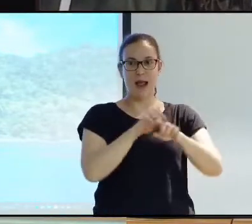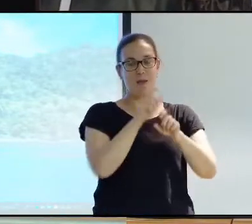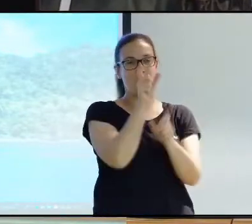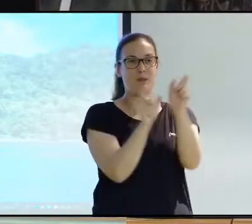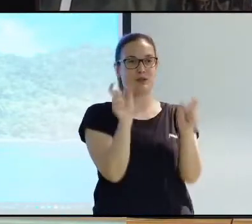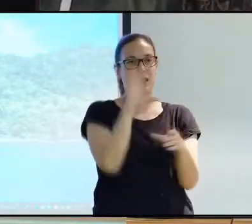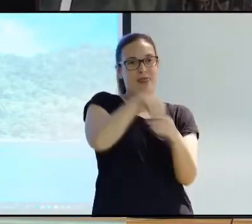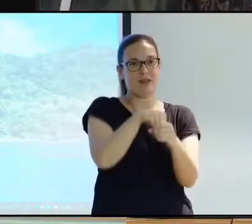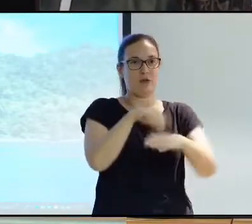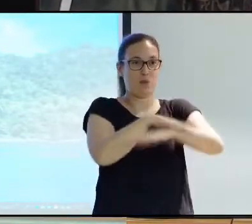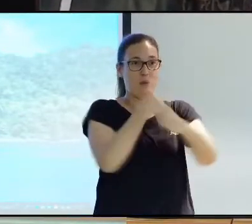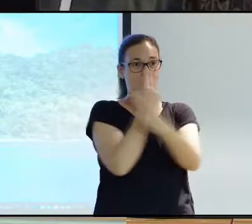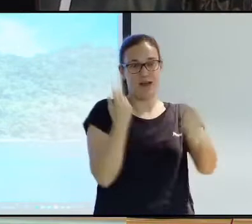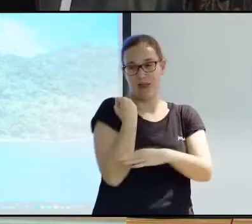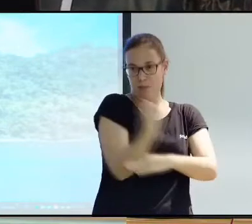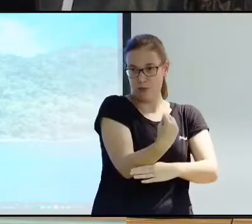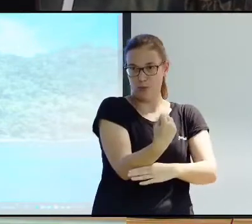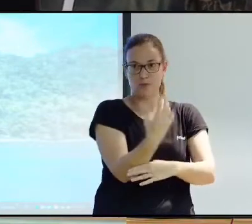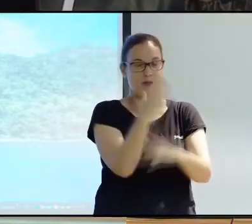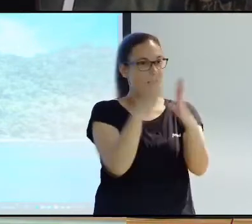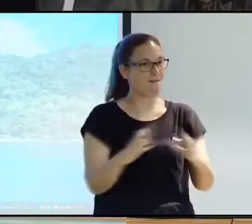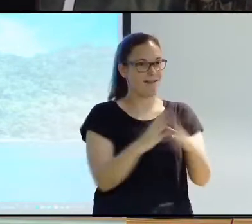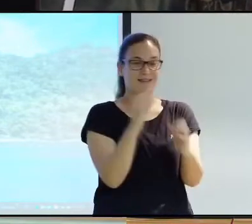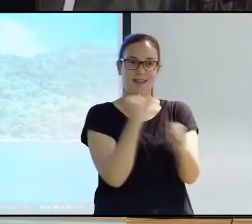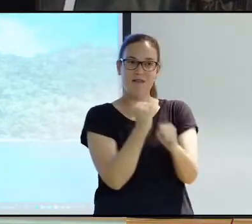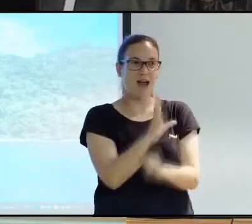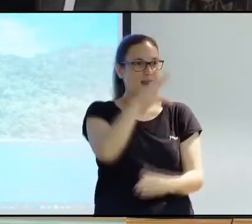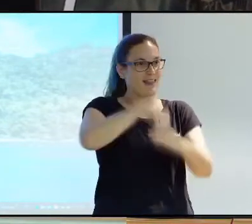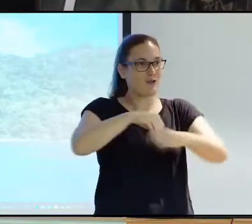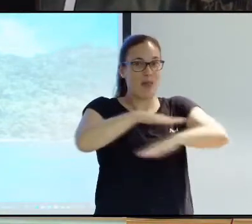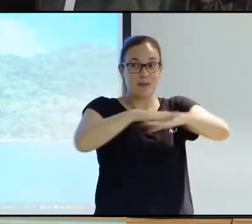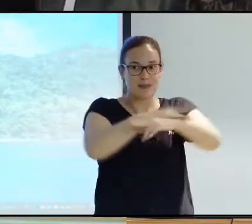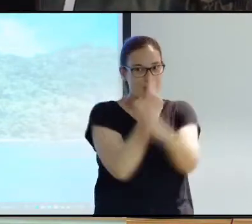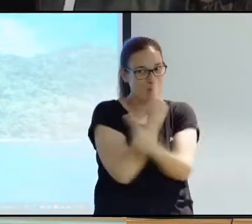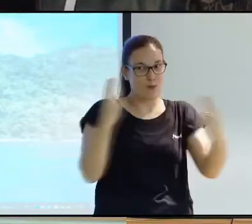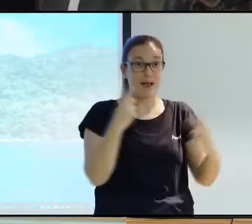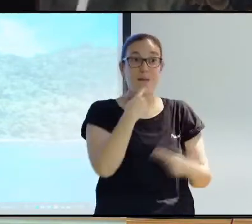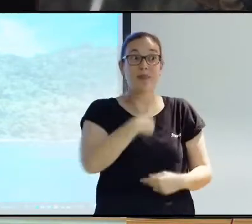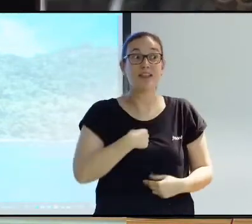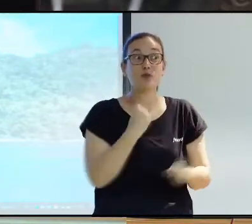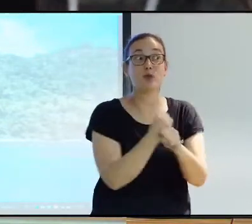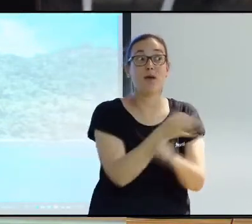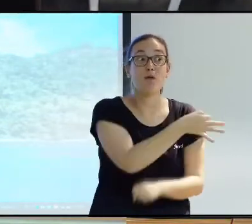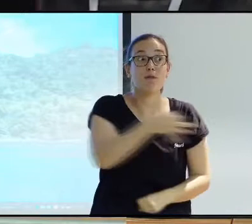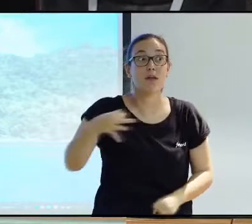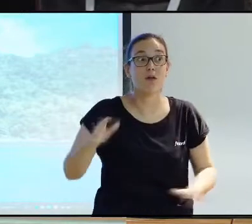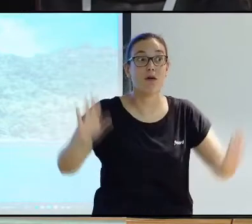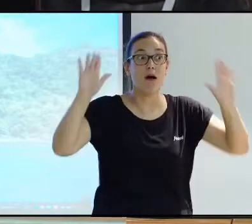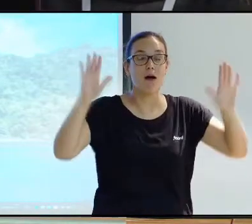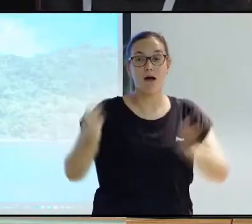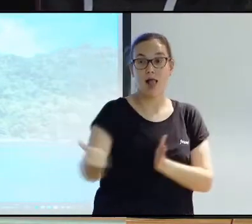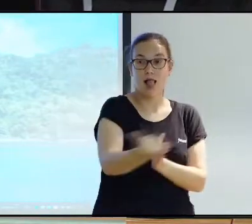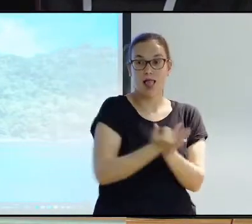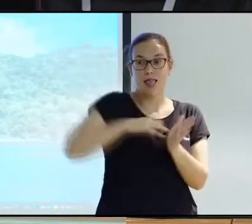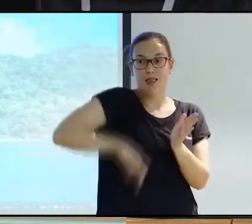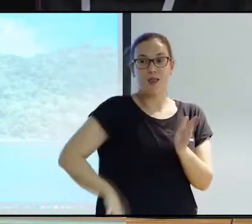be a subaltern. And this was my dream, to be able to work at administration as an auxiliary, because it would be a good job. I would be